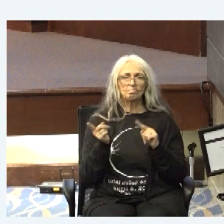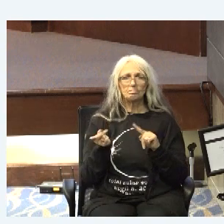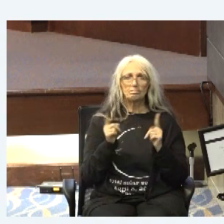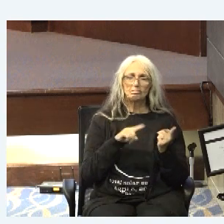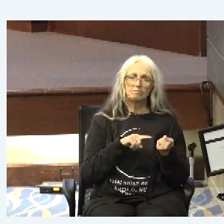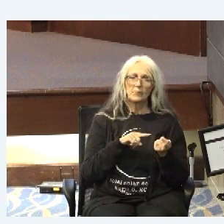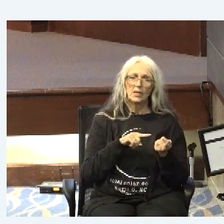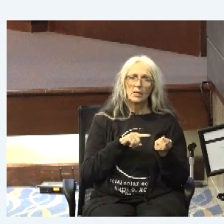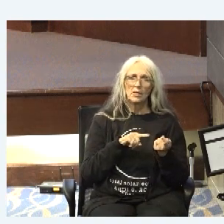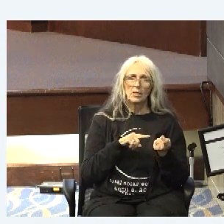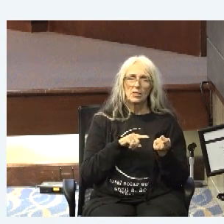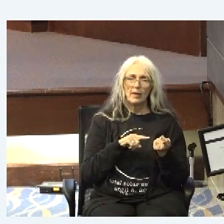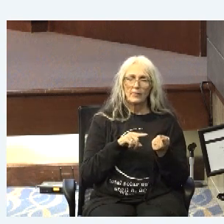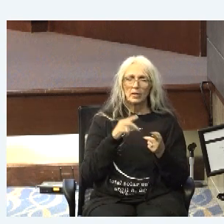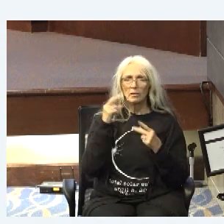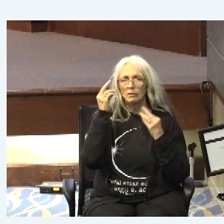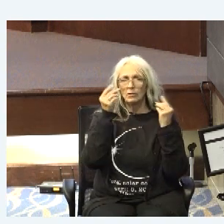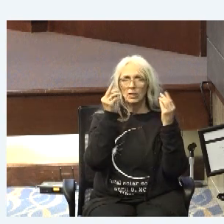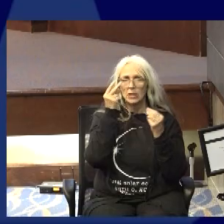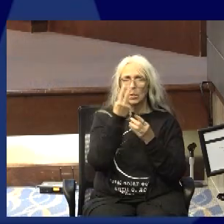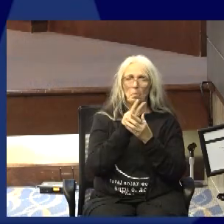both those timelines.